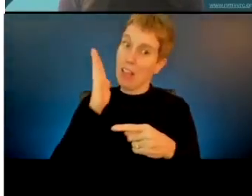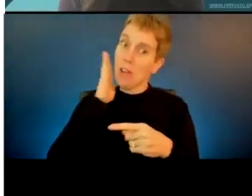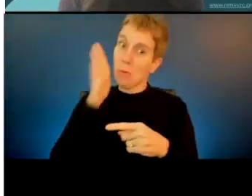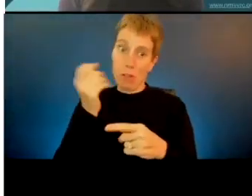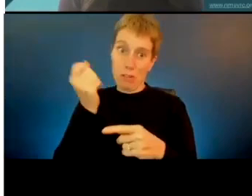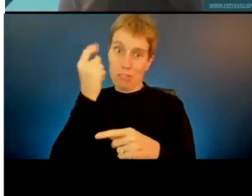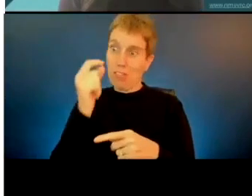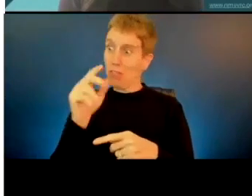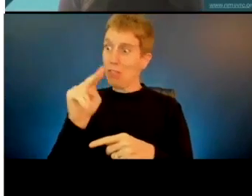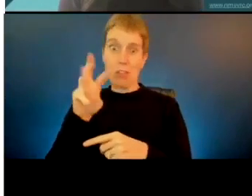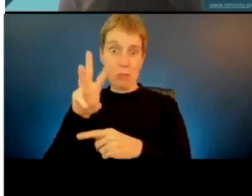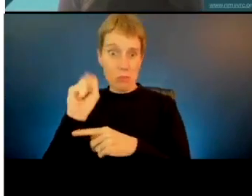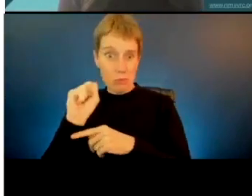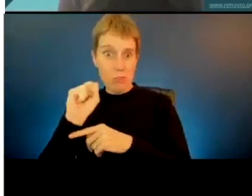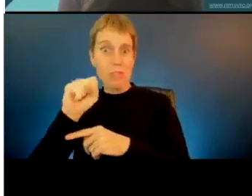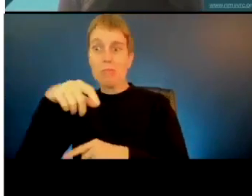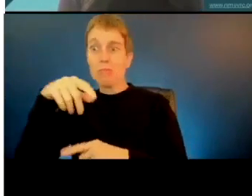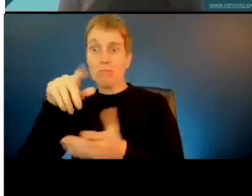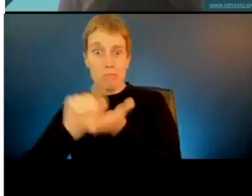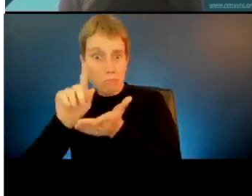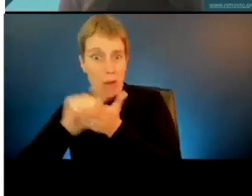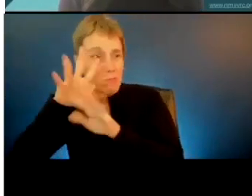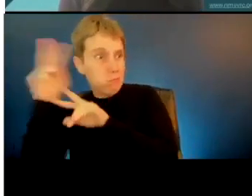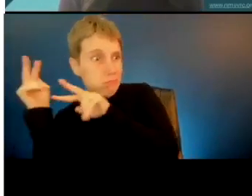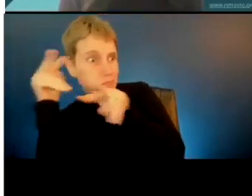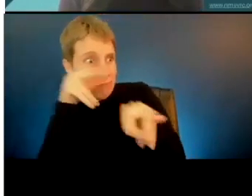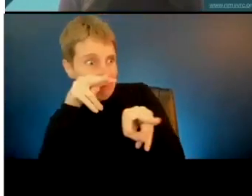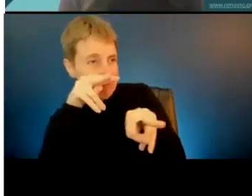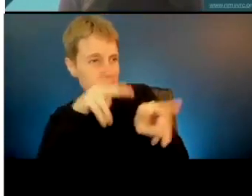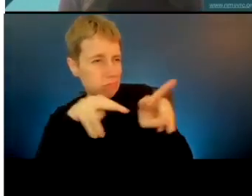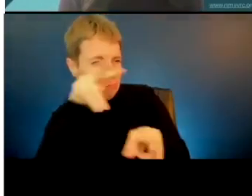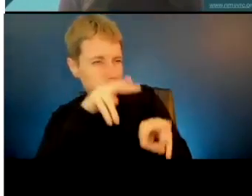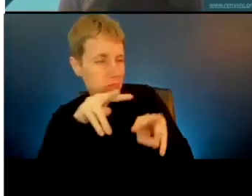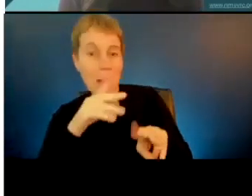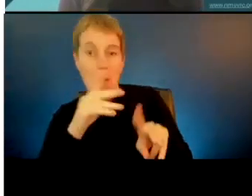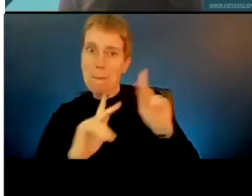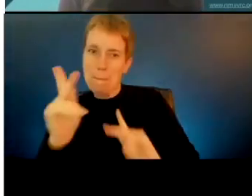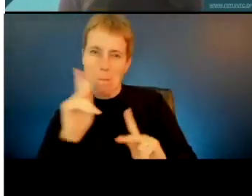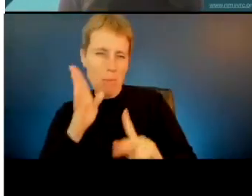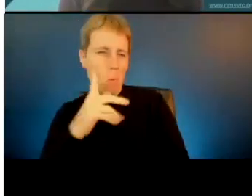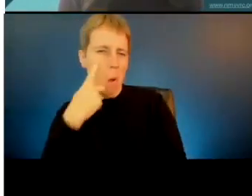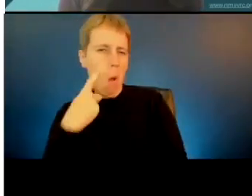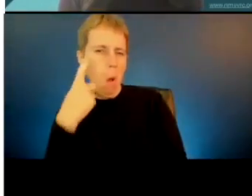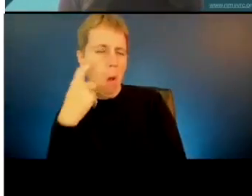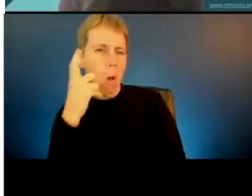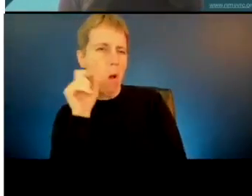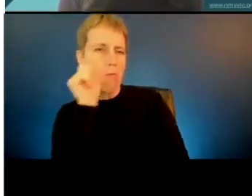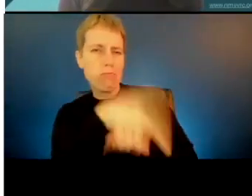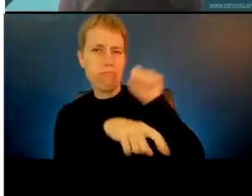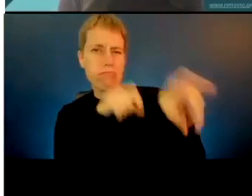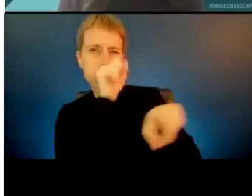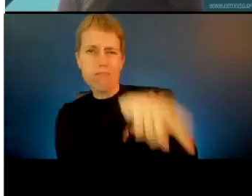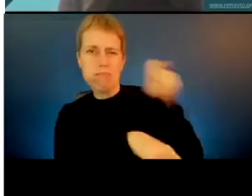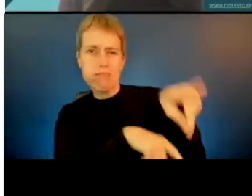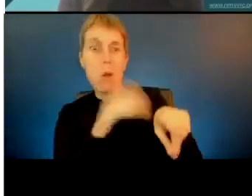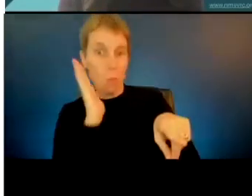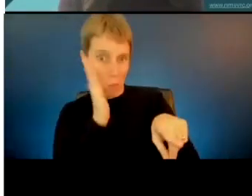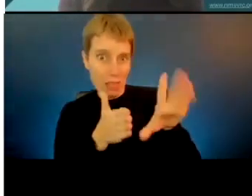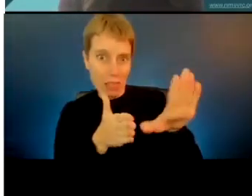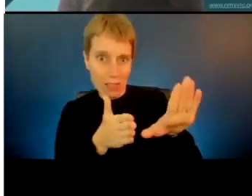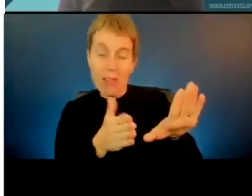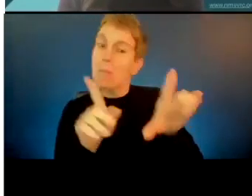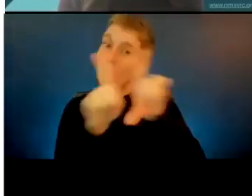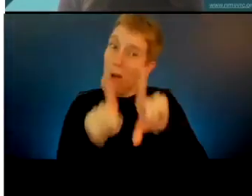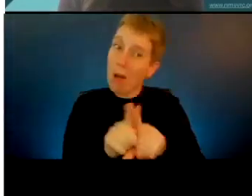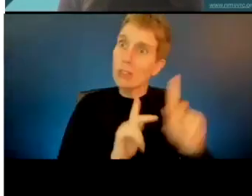include skeptics and those who thrive on the negative. It will include deeply felt offers of assistance. You must